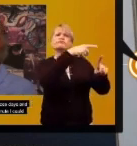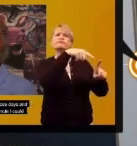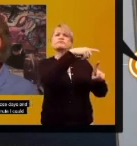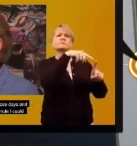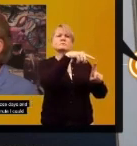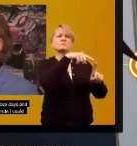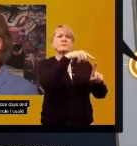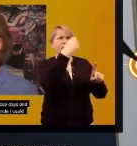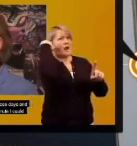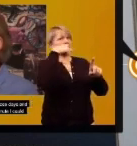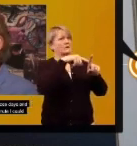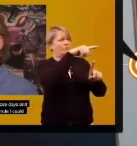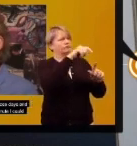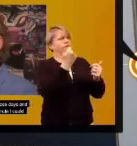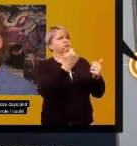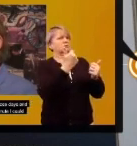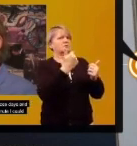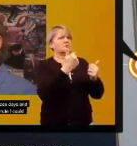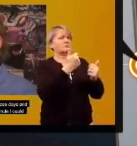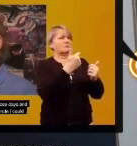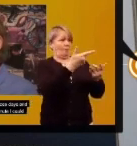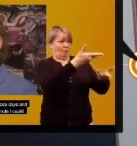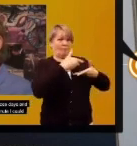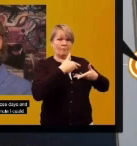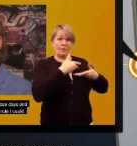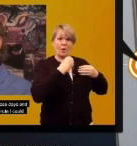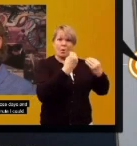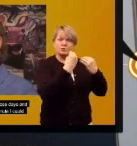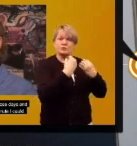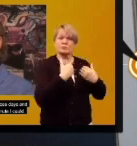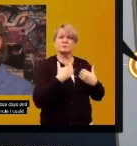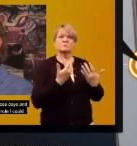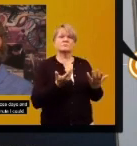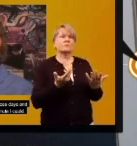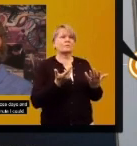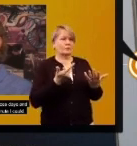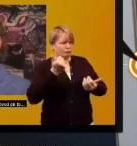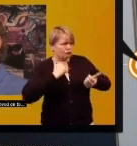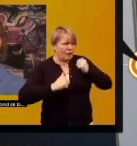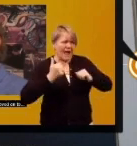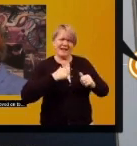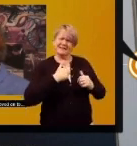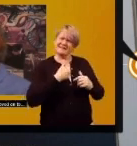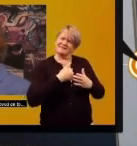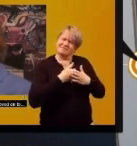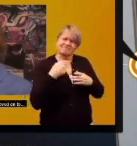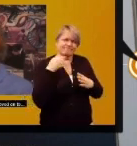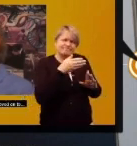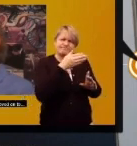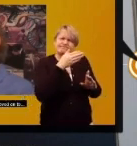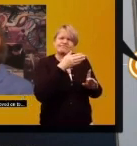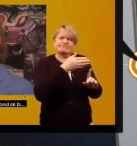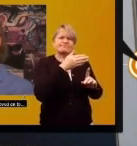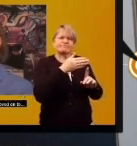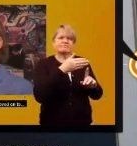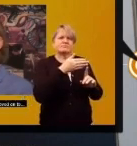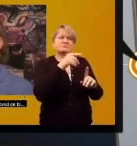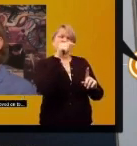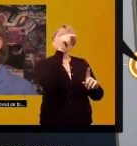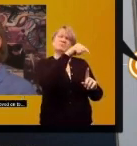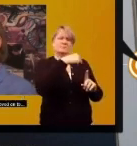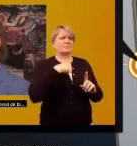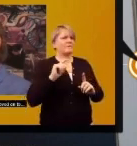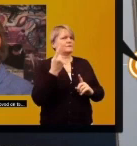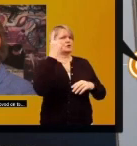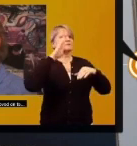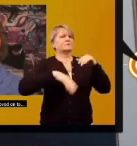they gave me a coach, and I went training every minute I could. So that was my first sport, and from there